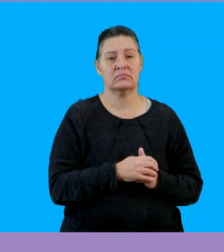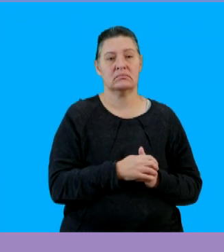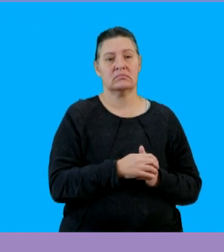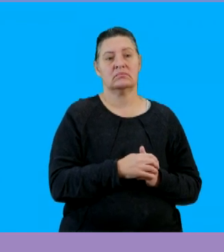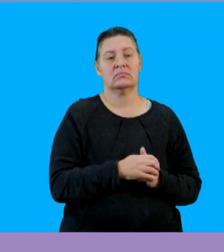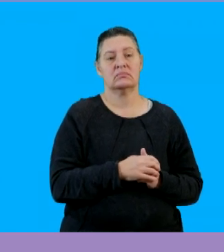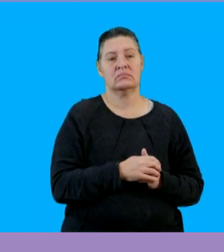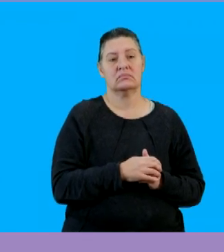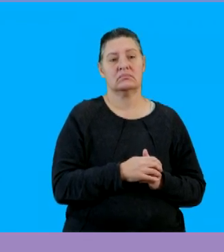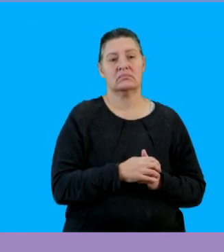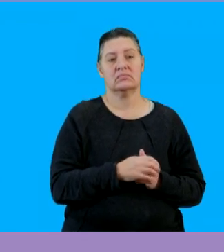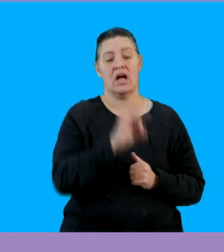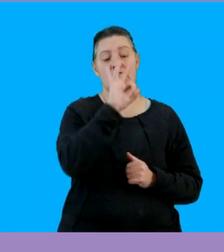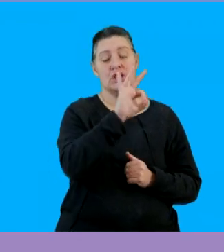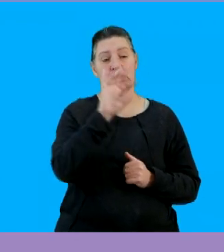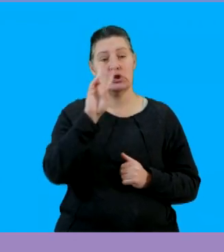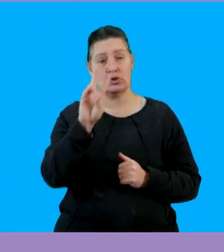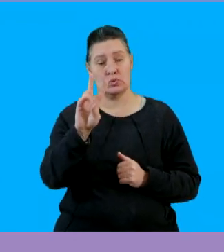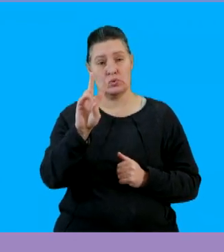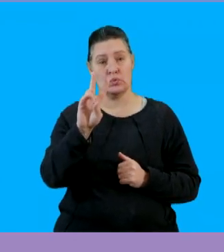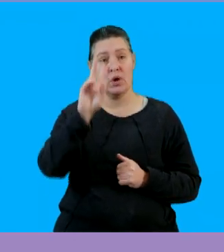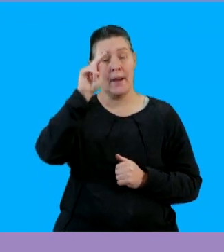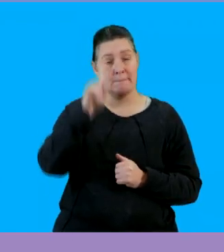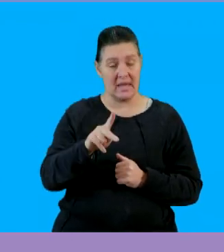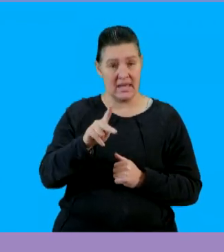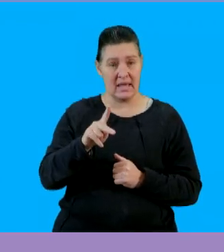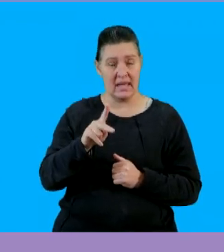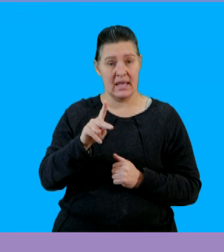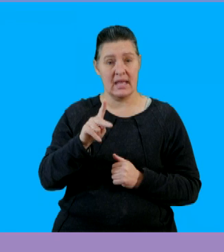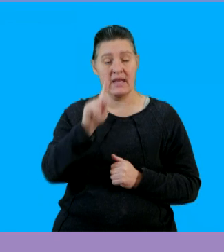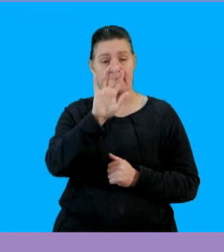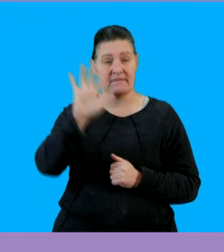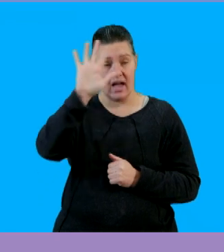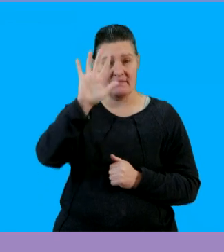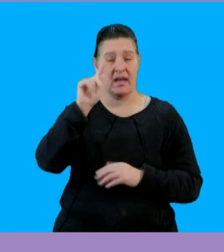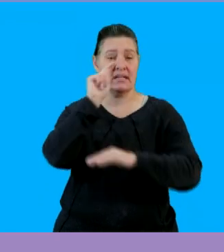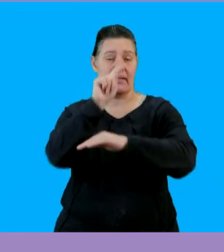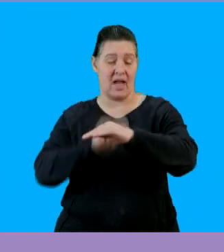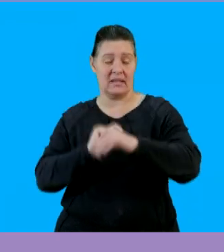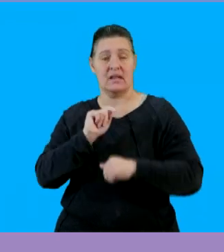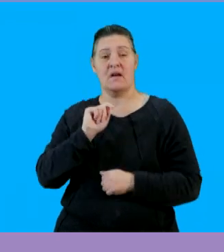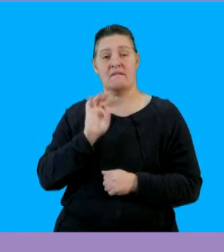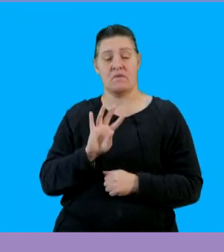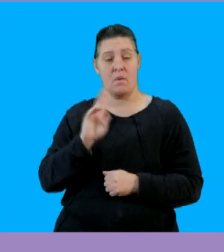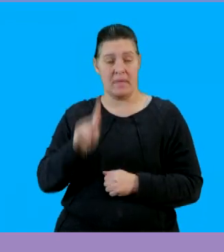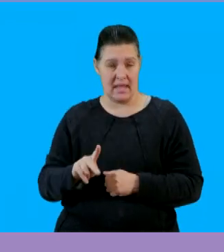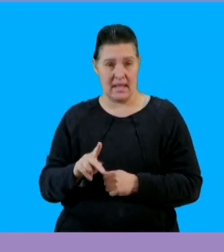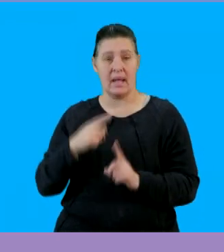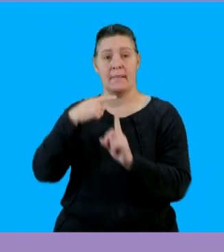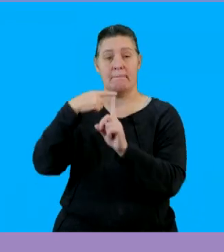that expression there. We are going to say now 32p exponent 5 divided by